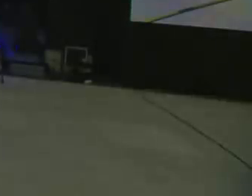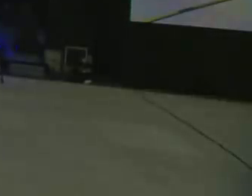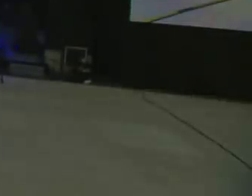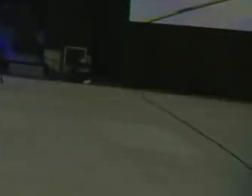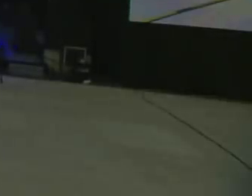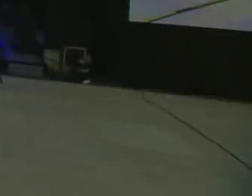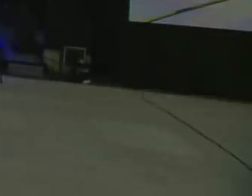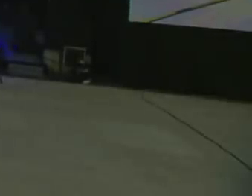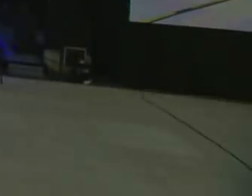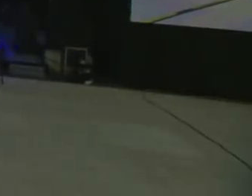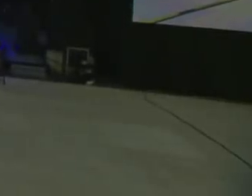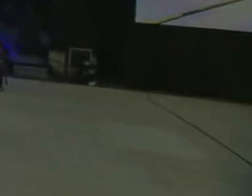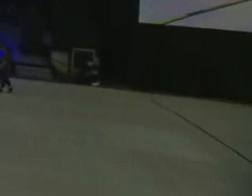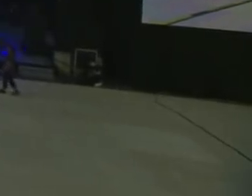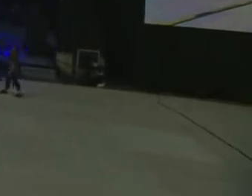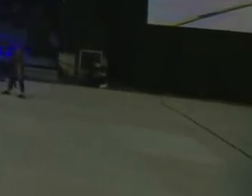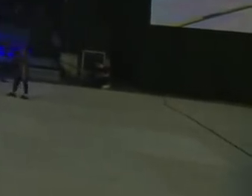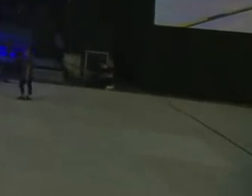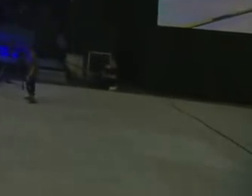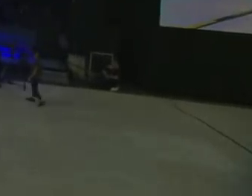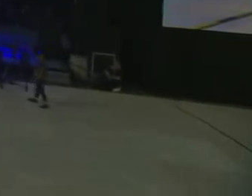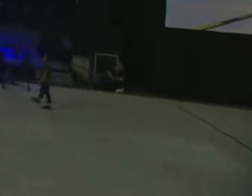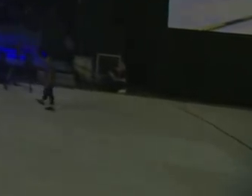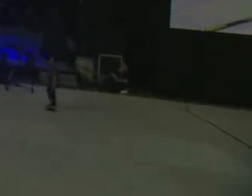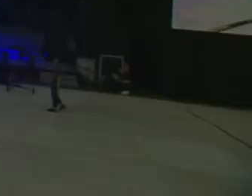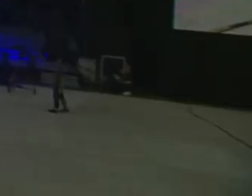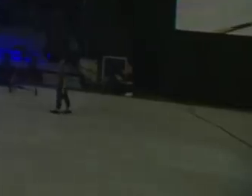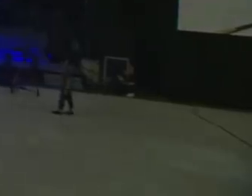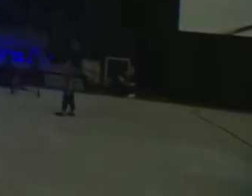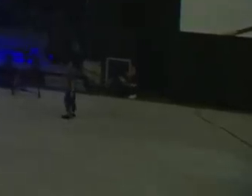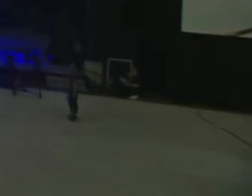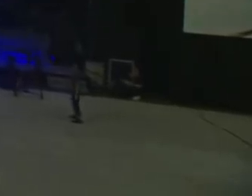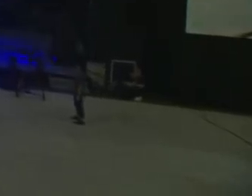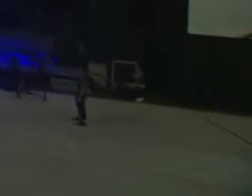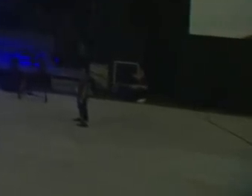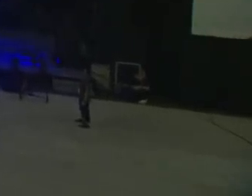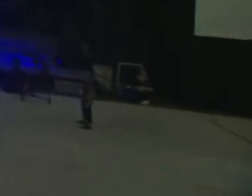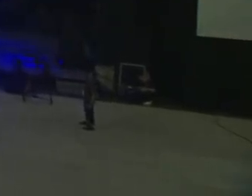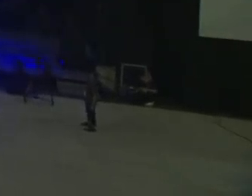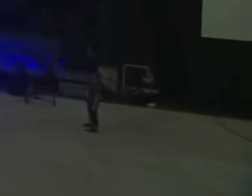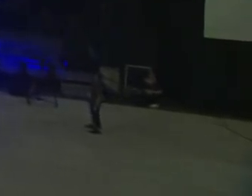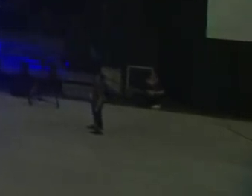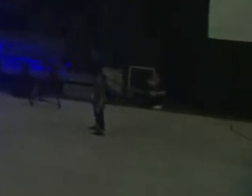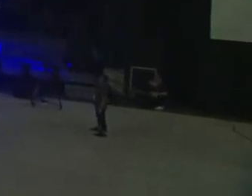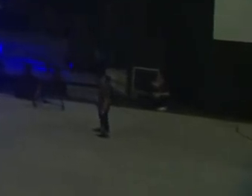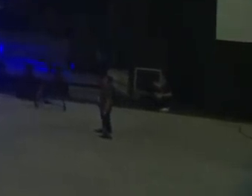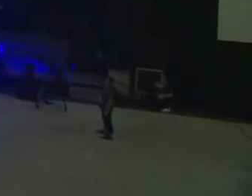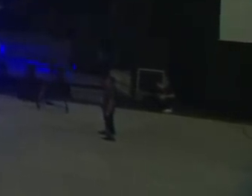Take it away, girl. Take it away.